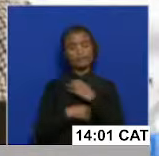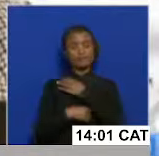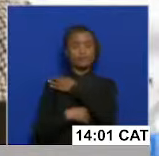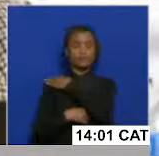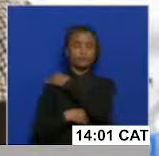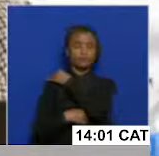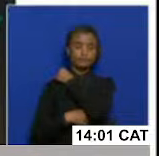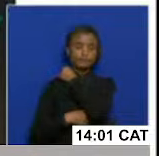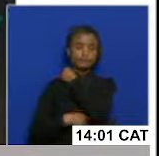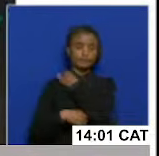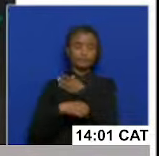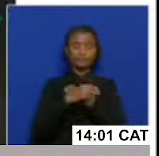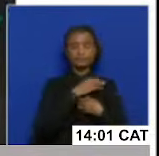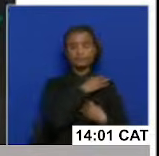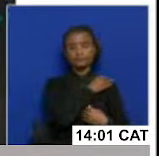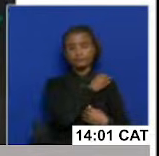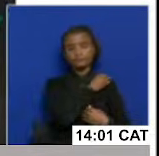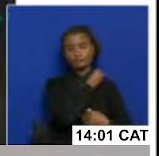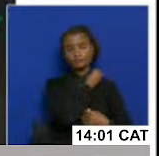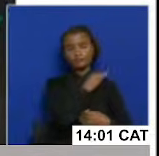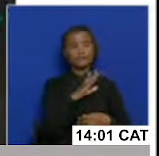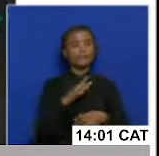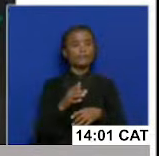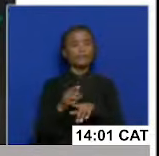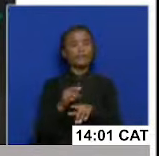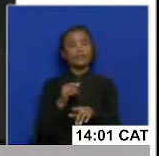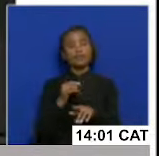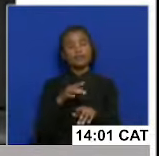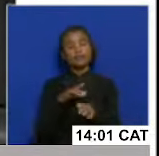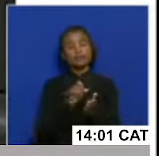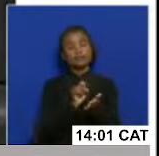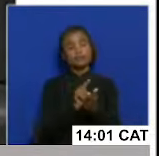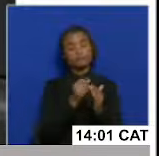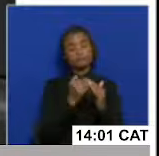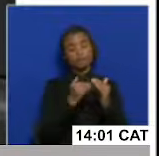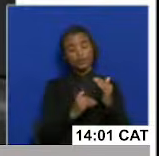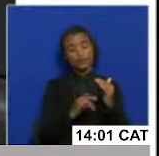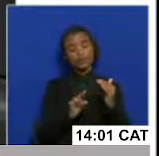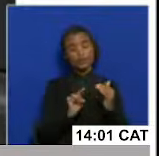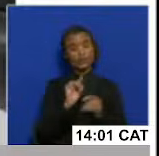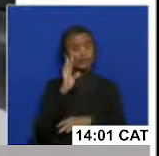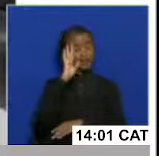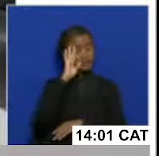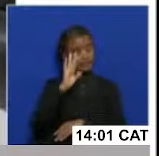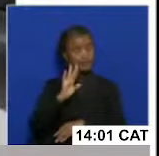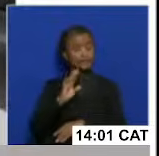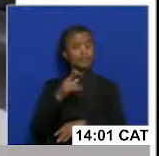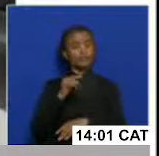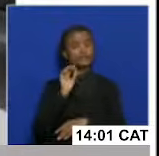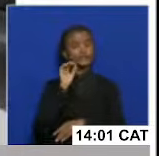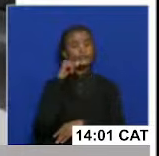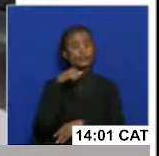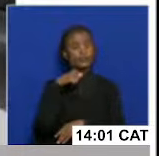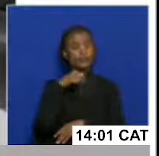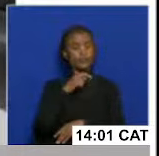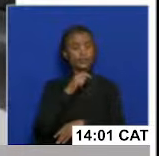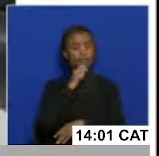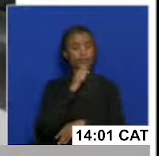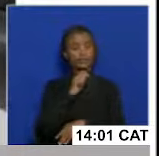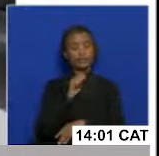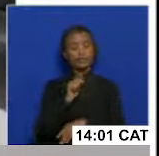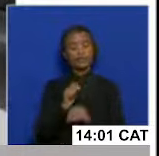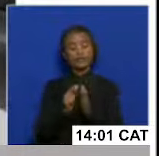that says, "Hi dear, okay, so tomorrow morning we meeting with our attorney at 10 for